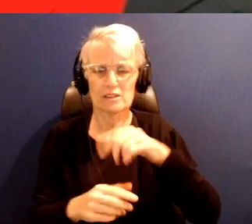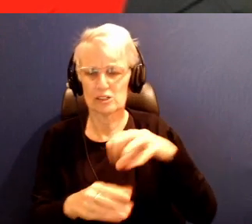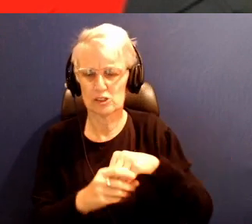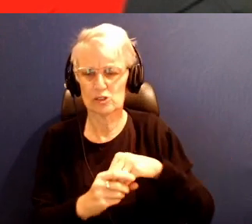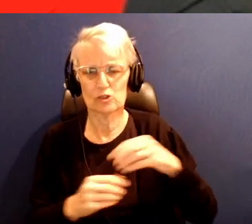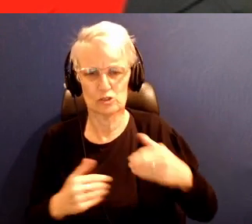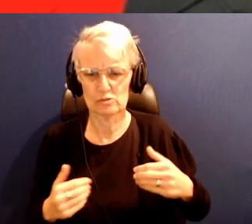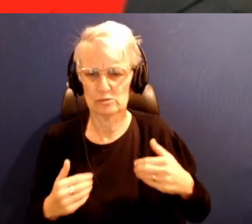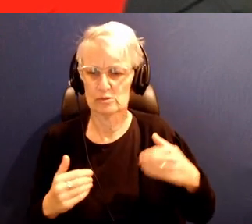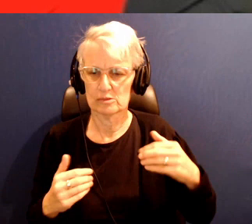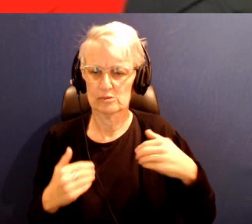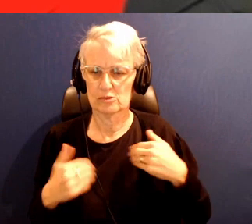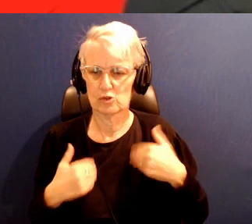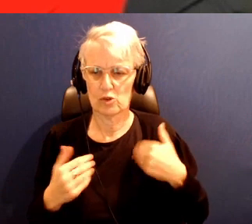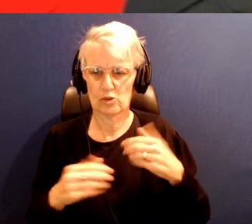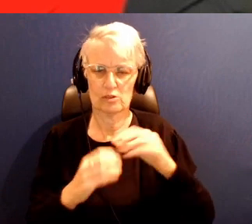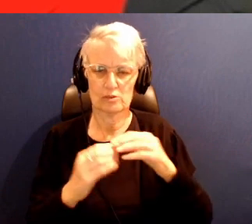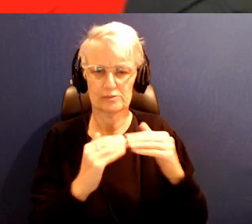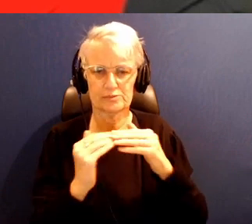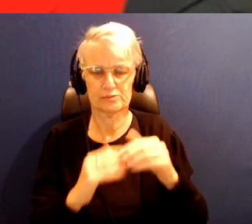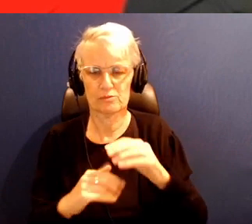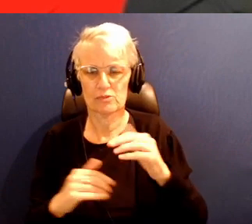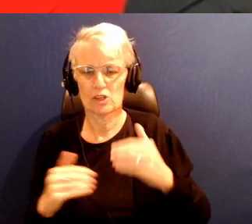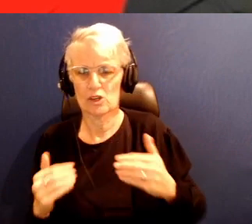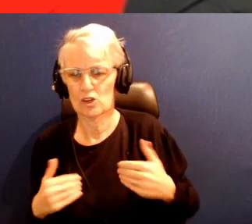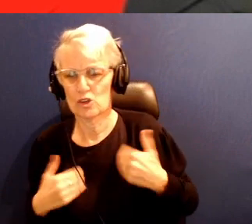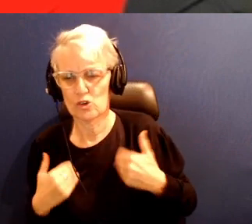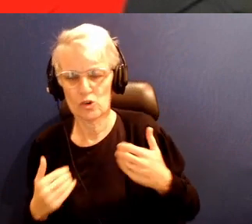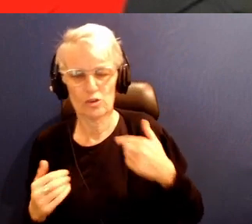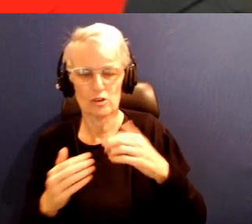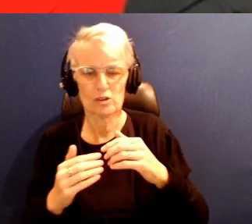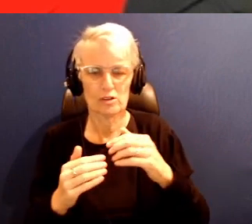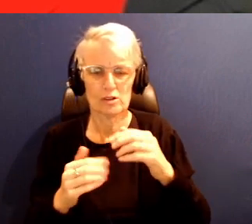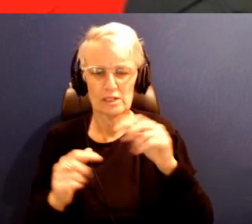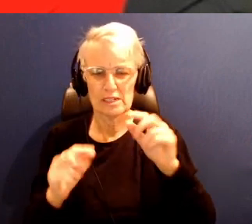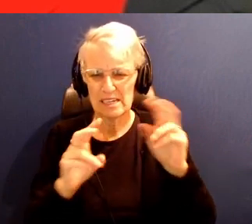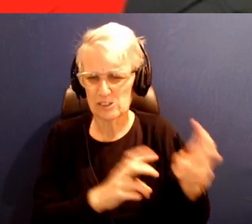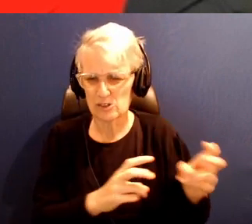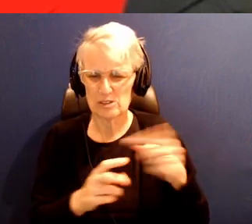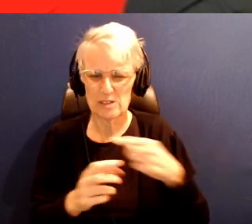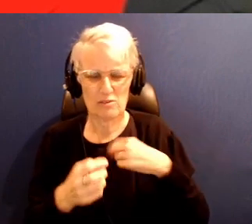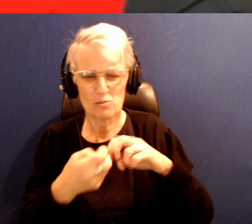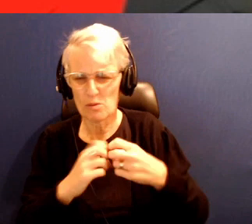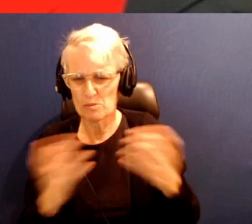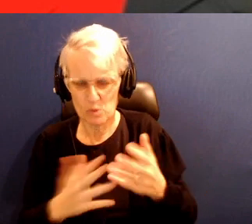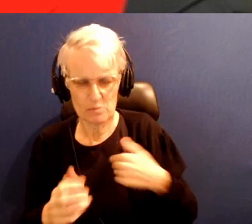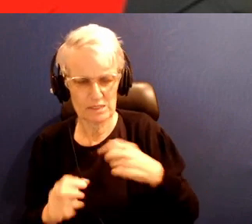need to demonstrate their understanding of the particular issues youth targeted by the project are confronted